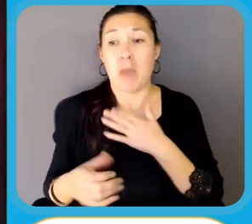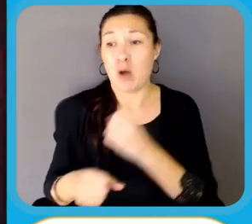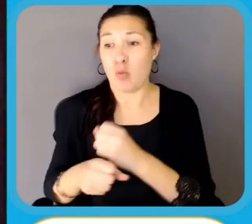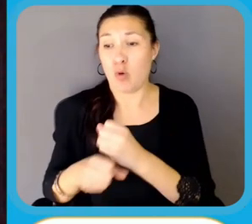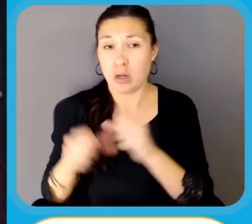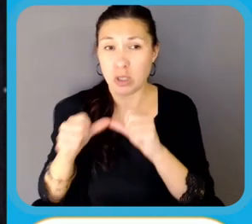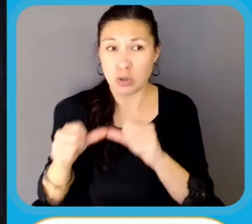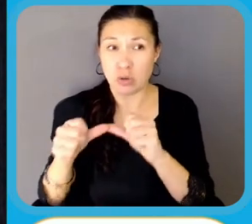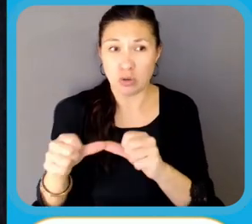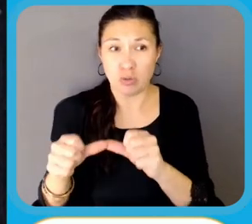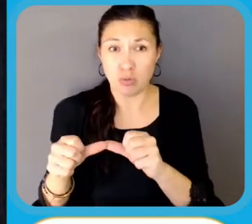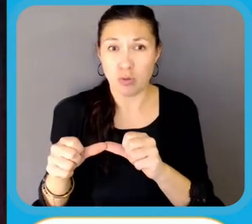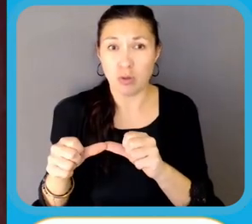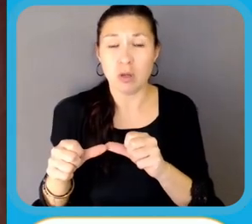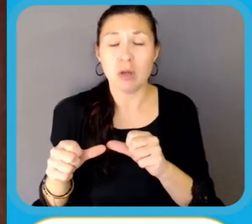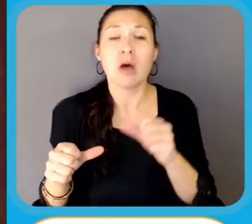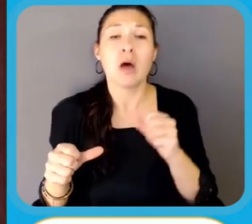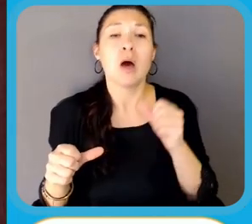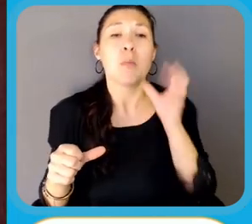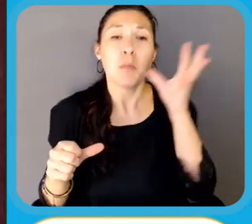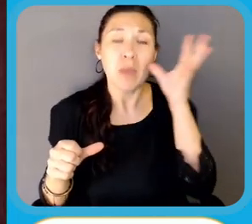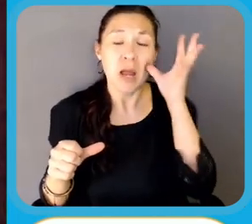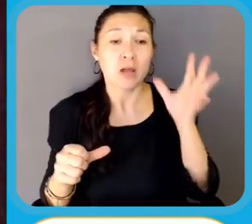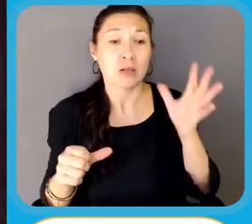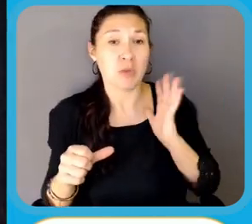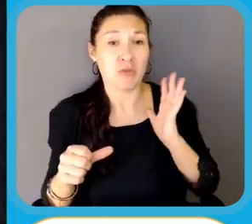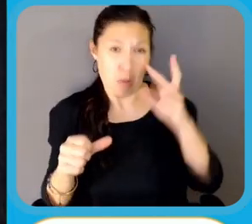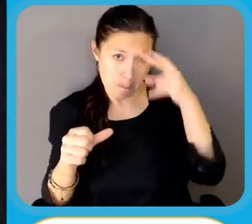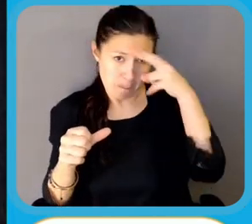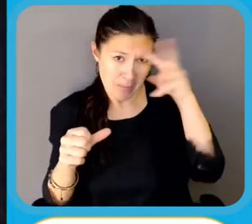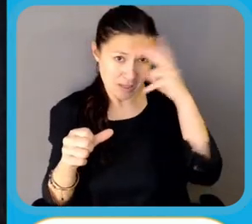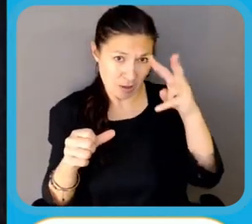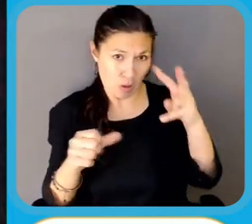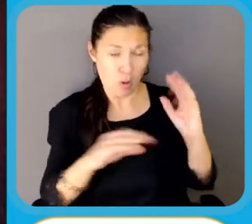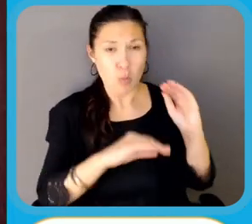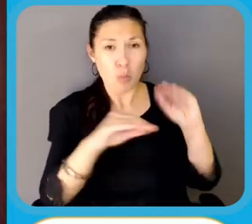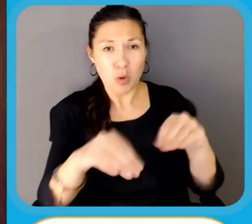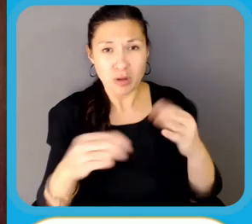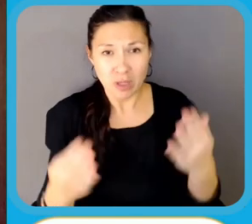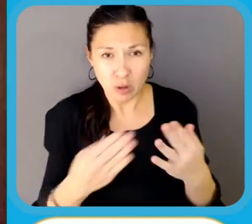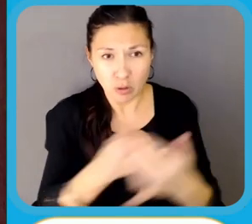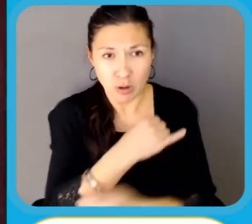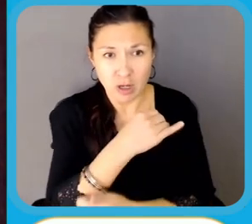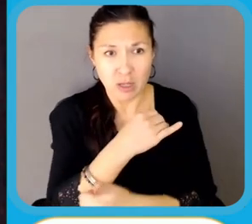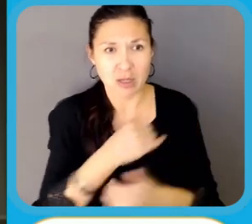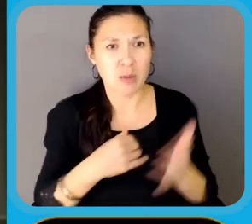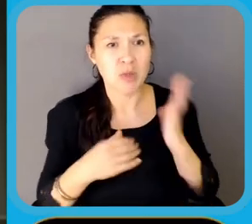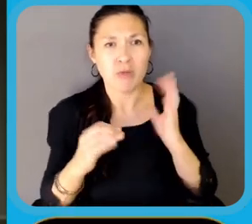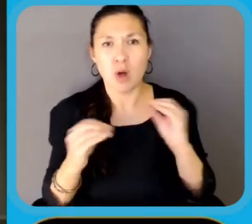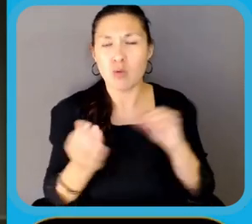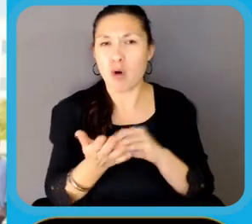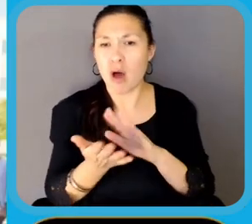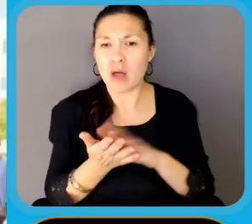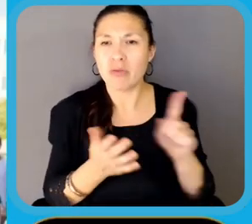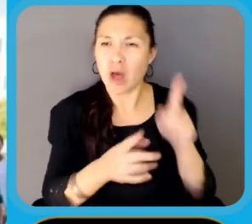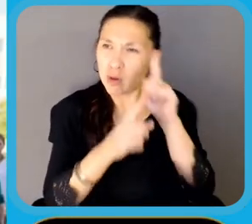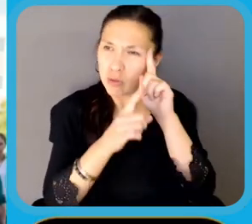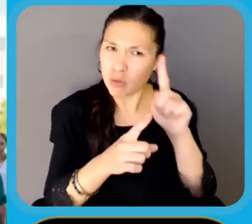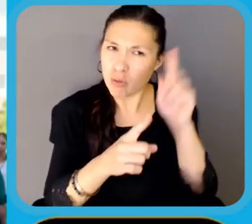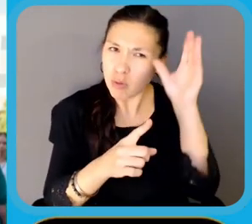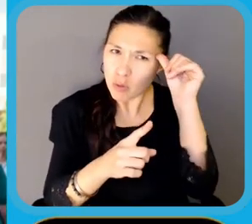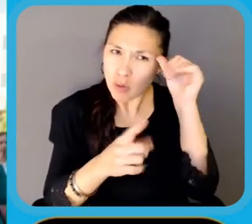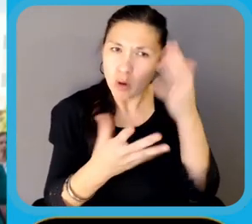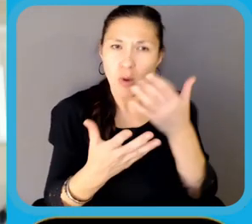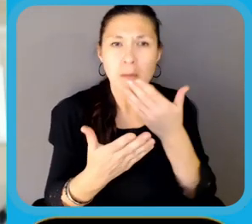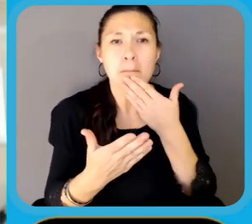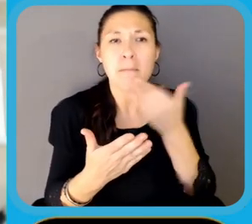parents came to this country from Mexico, propelled by a dream without documents, determined to create a better life. Now I'm determined to make a better life